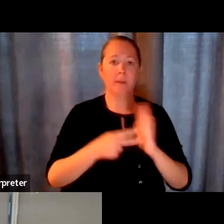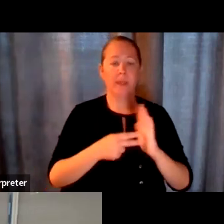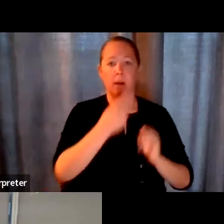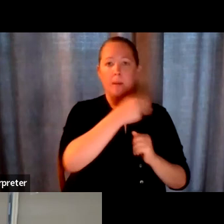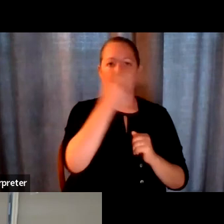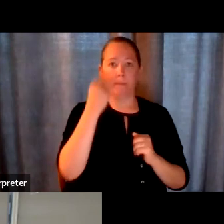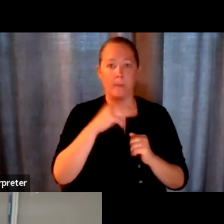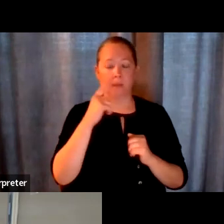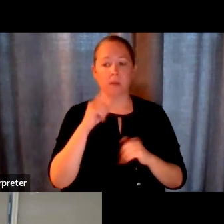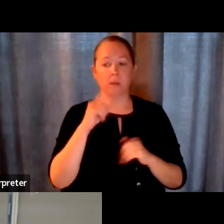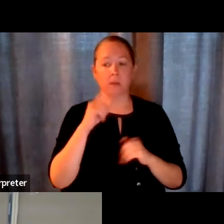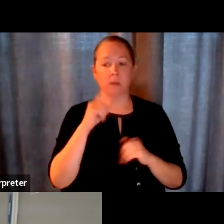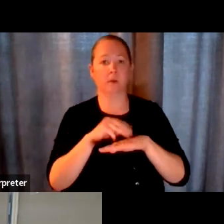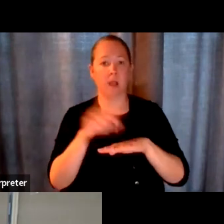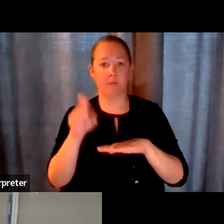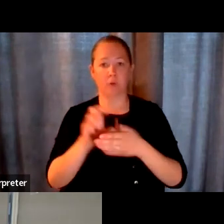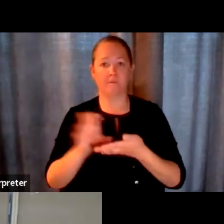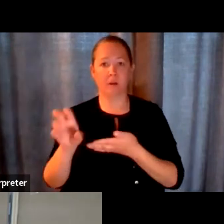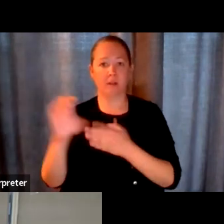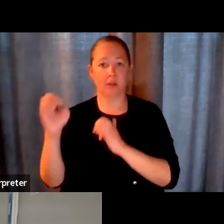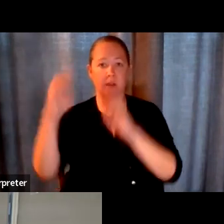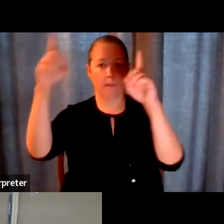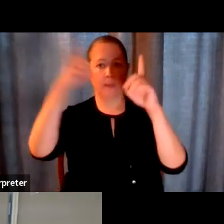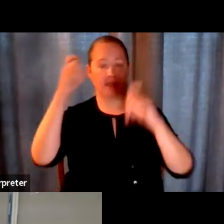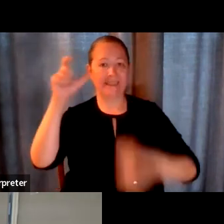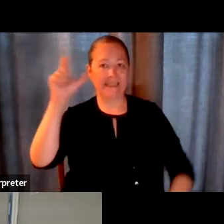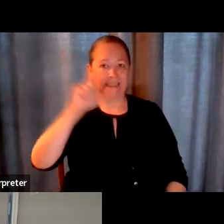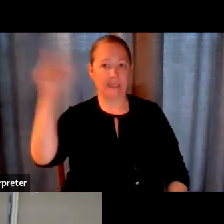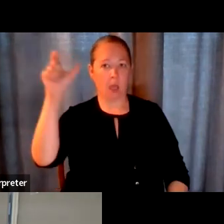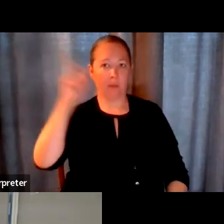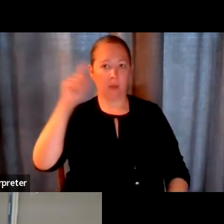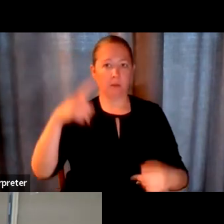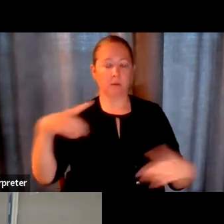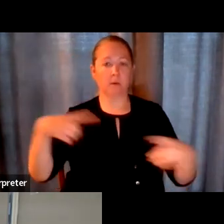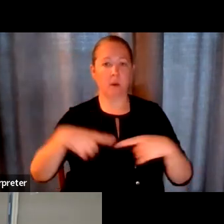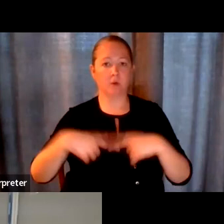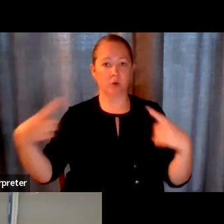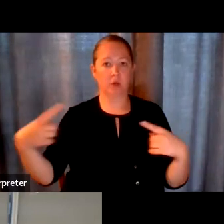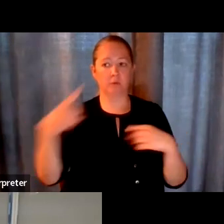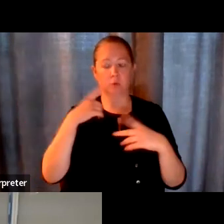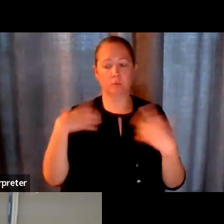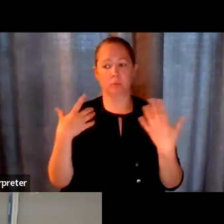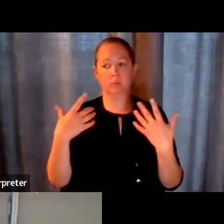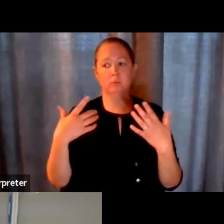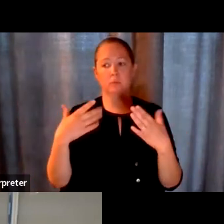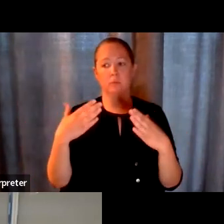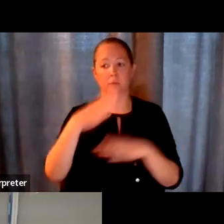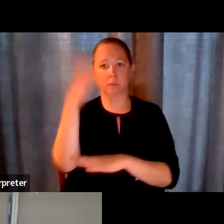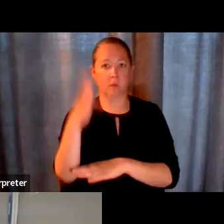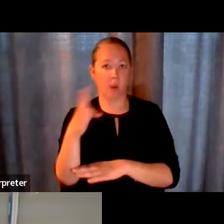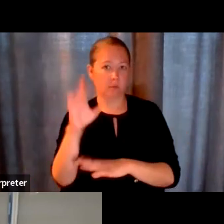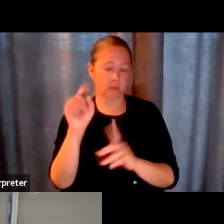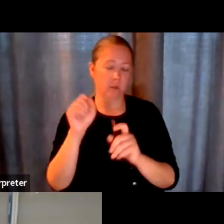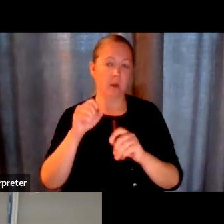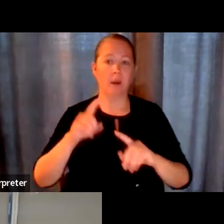fund education that teaches that Islam is contrary to God's word. That's not religious freedom, but the Supreme